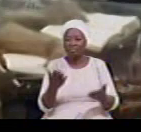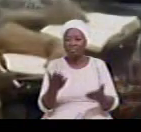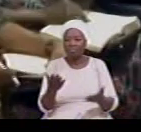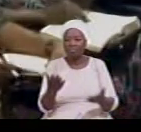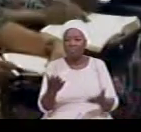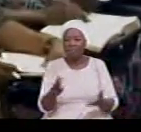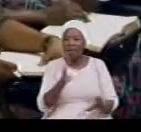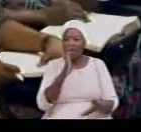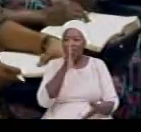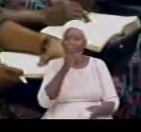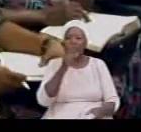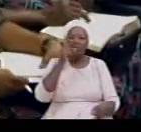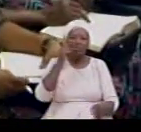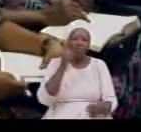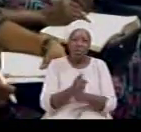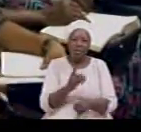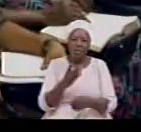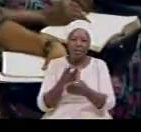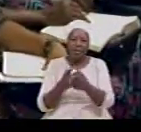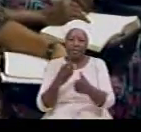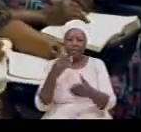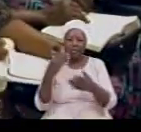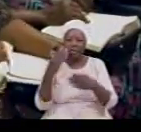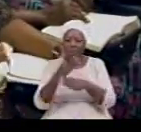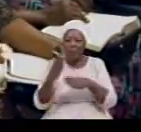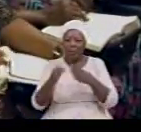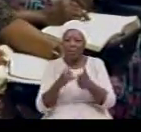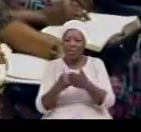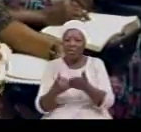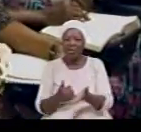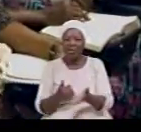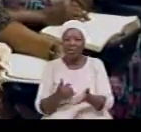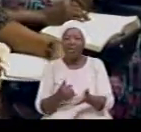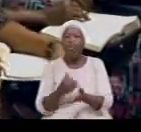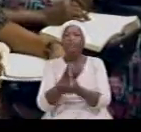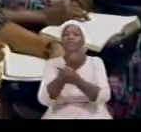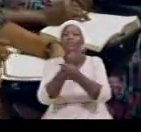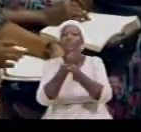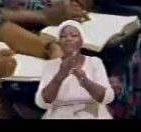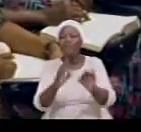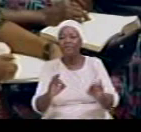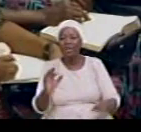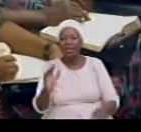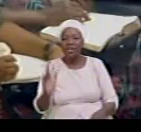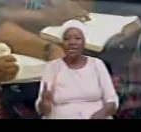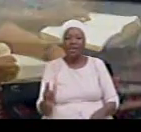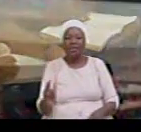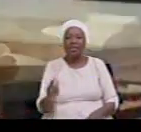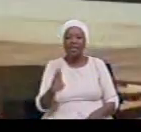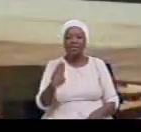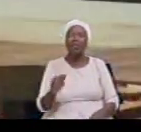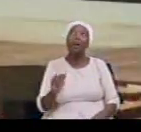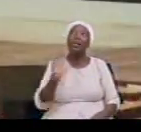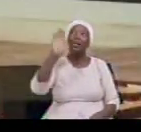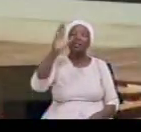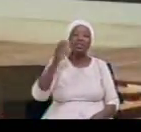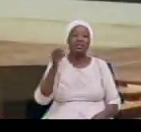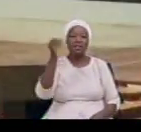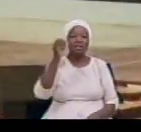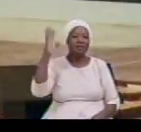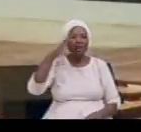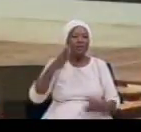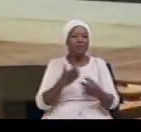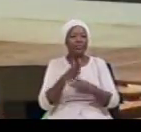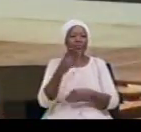Being justified, tell me what you see there. Freely by his grace, through the